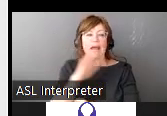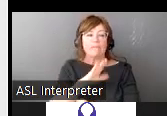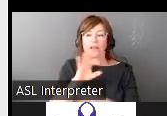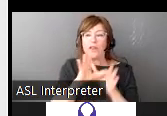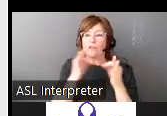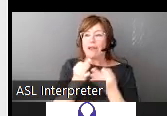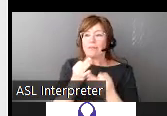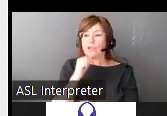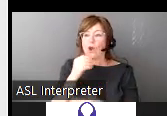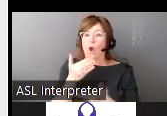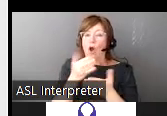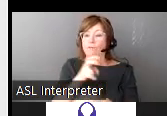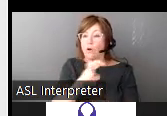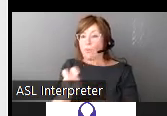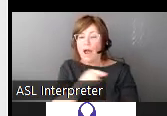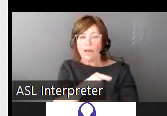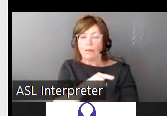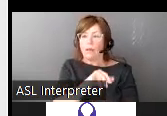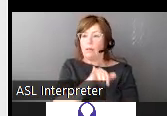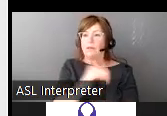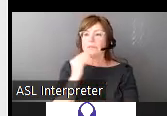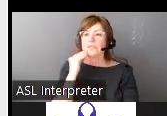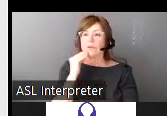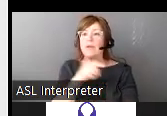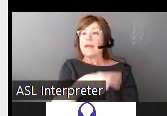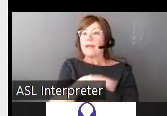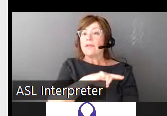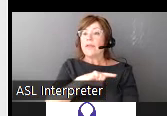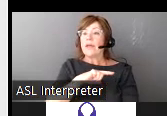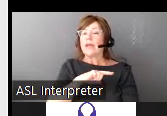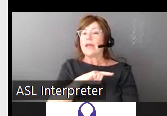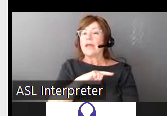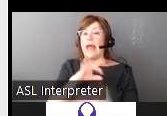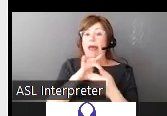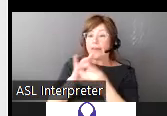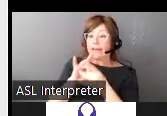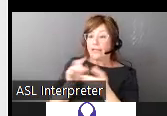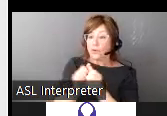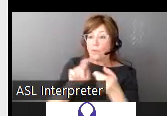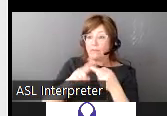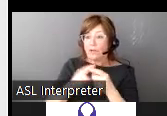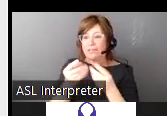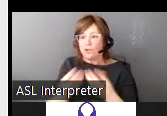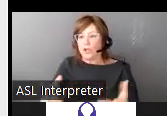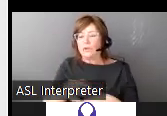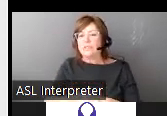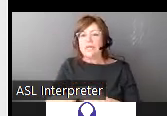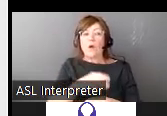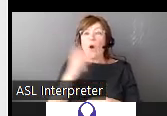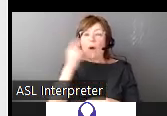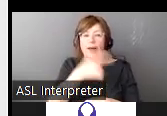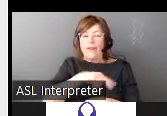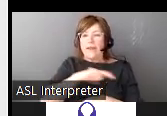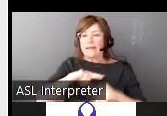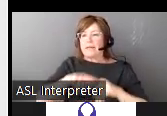transportation. Consequently, older immigrants can lose access to their established connections with friends. This physical dependence, and